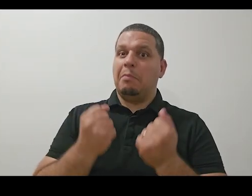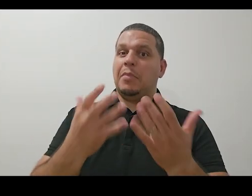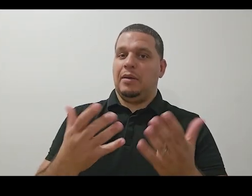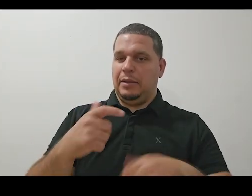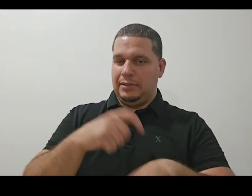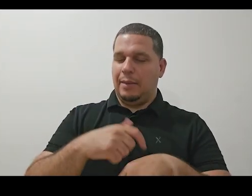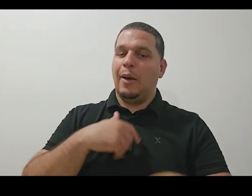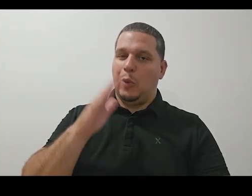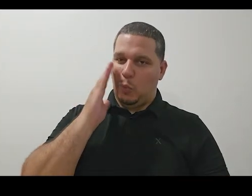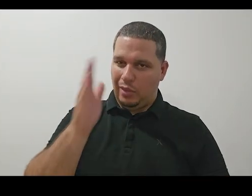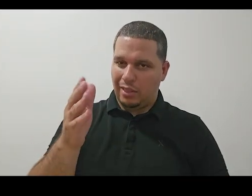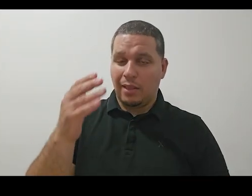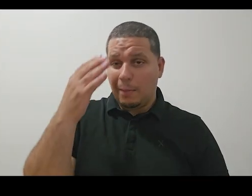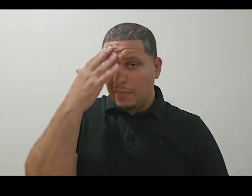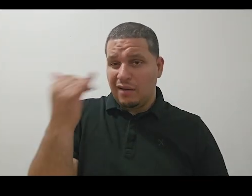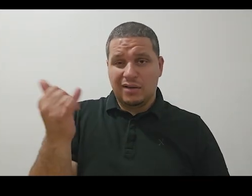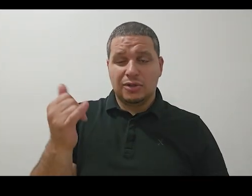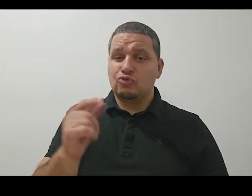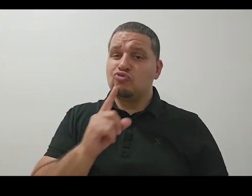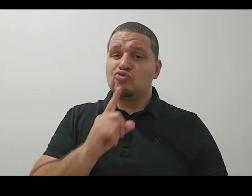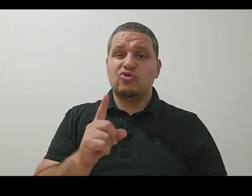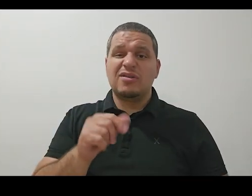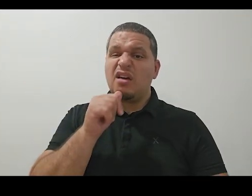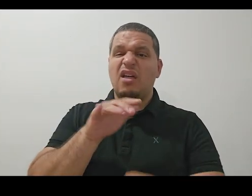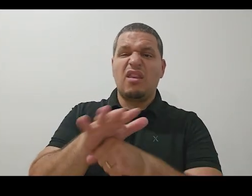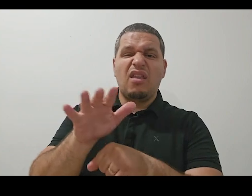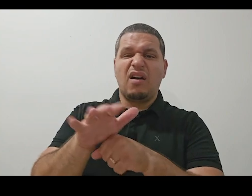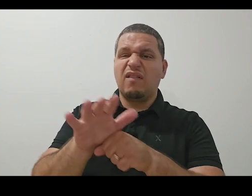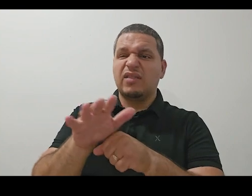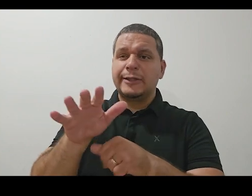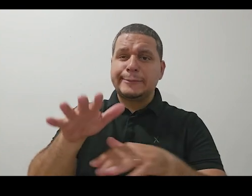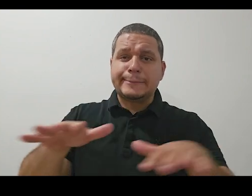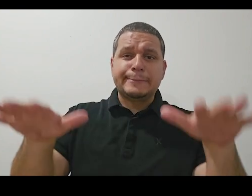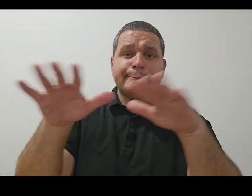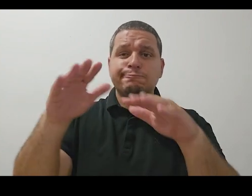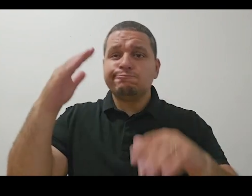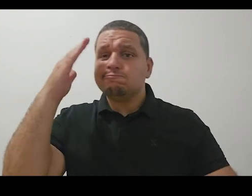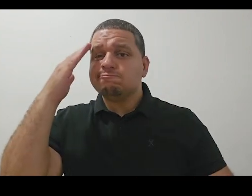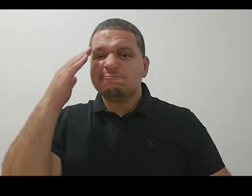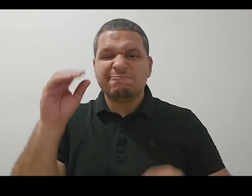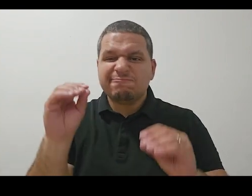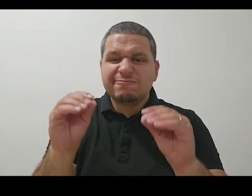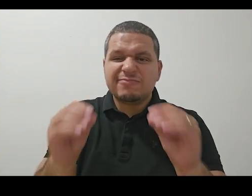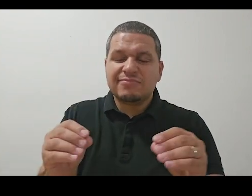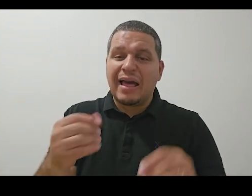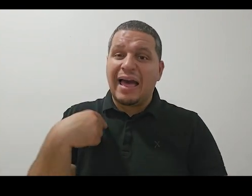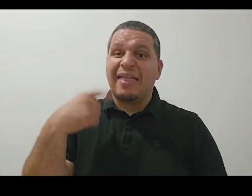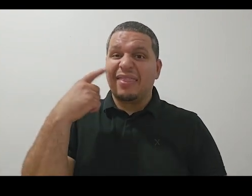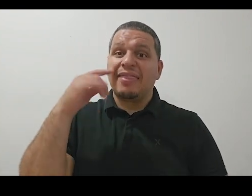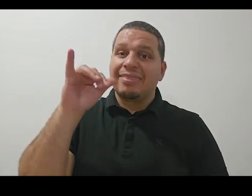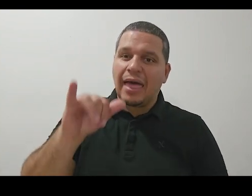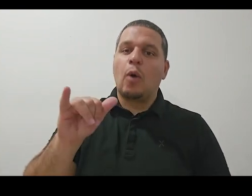because it's just the lack of awareness is really huge, and I feel that will make all the difference